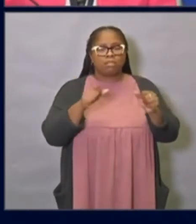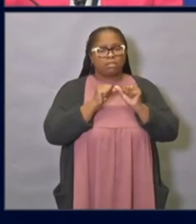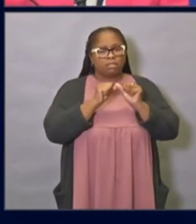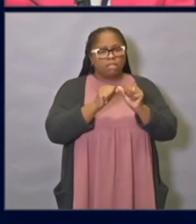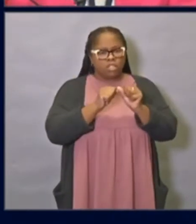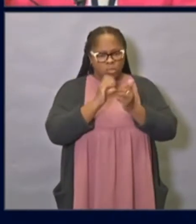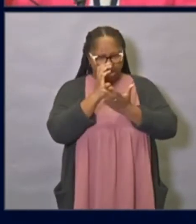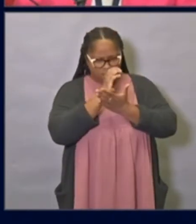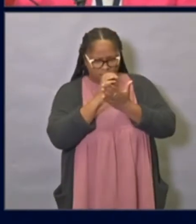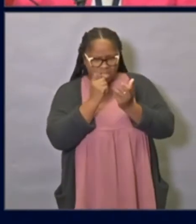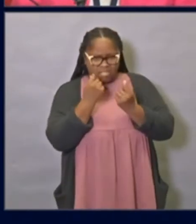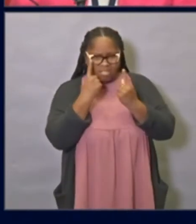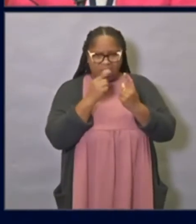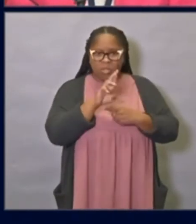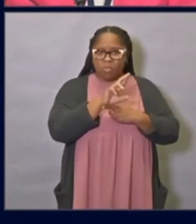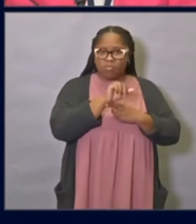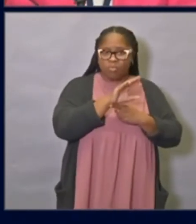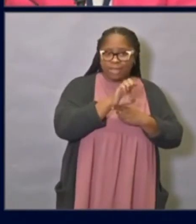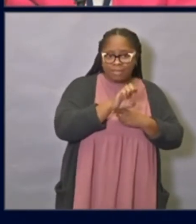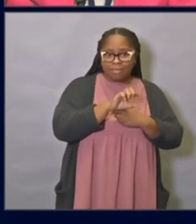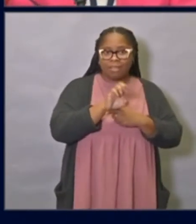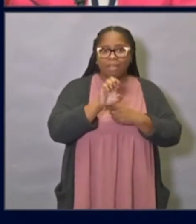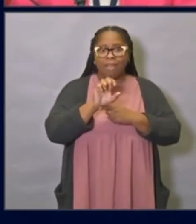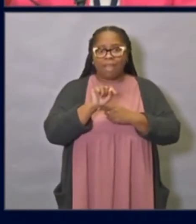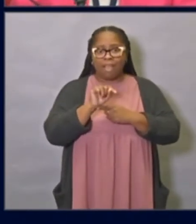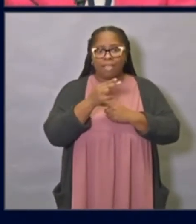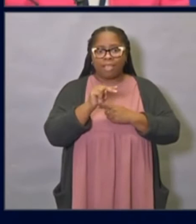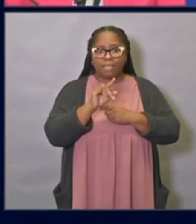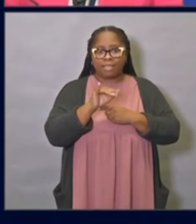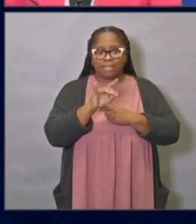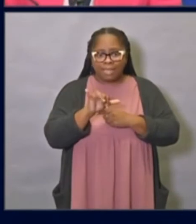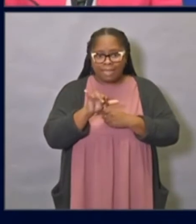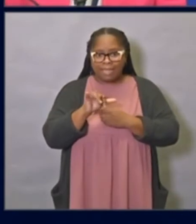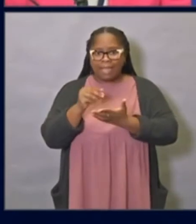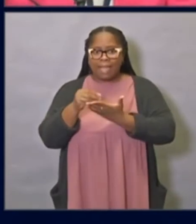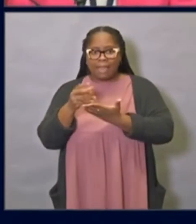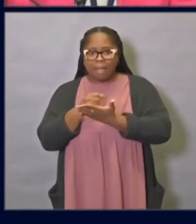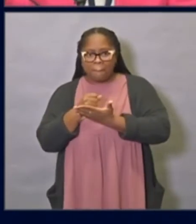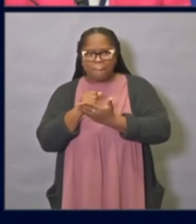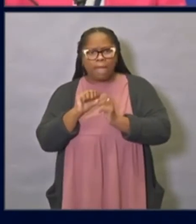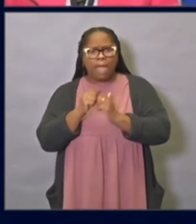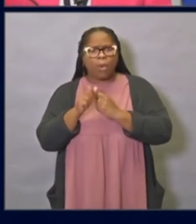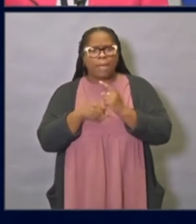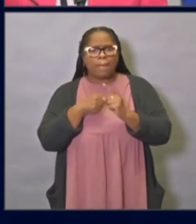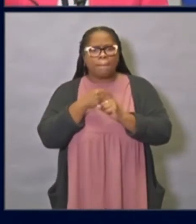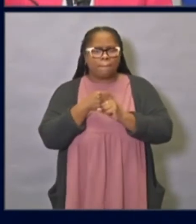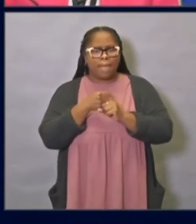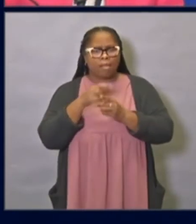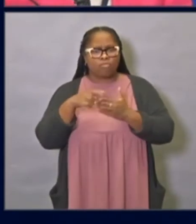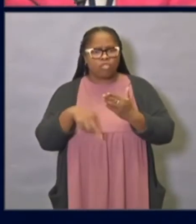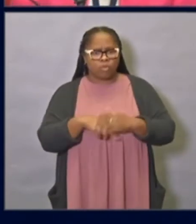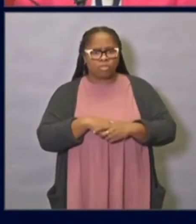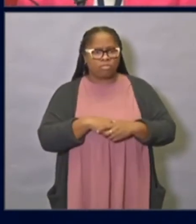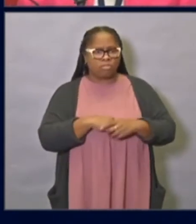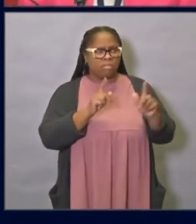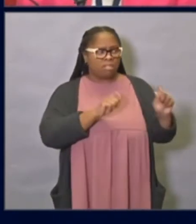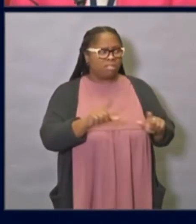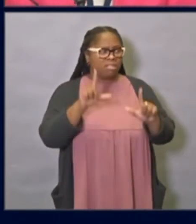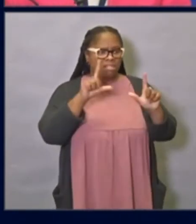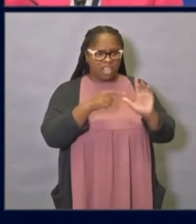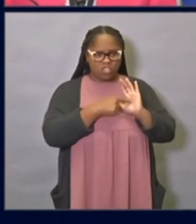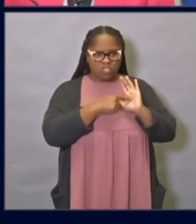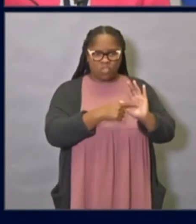the impact of race, ethnicity, and income on outcomes. This slide shows the daily adjusted rate of cases